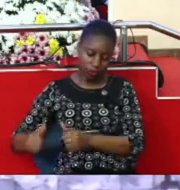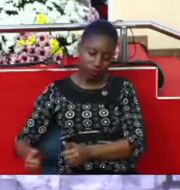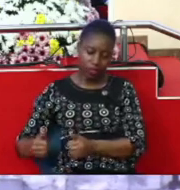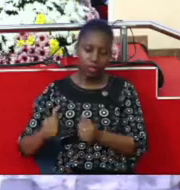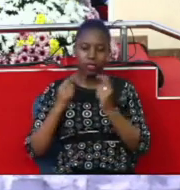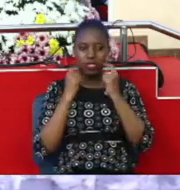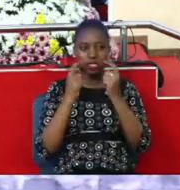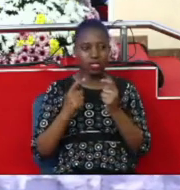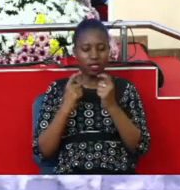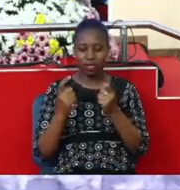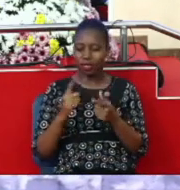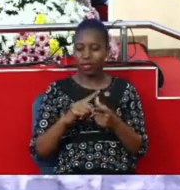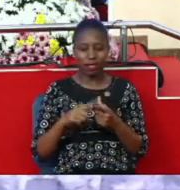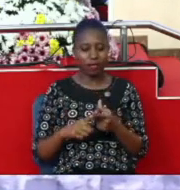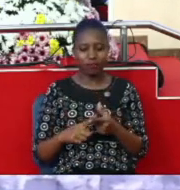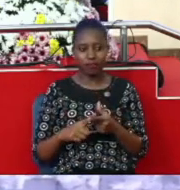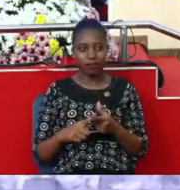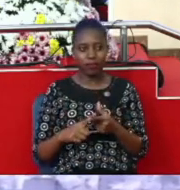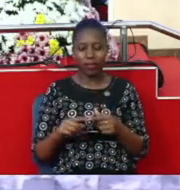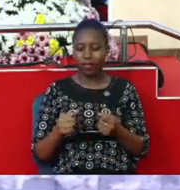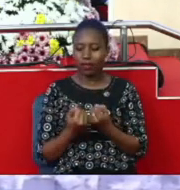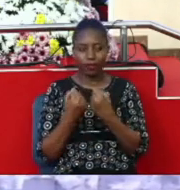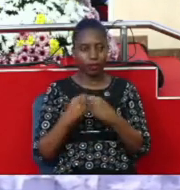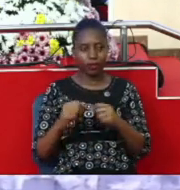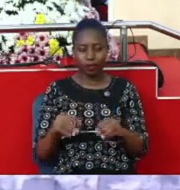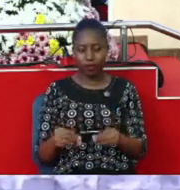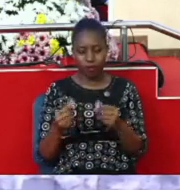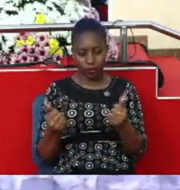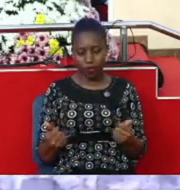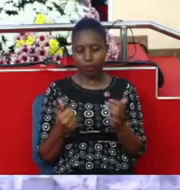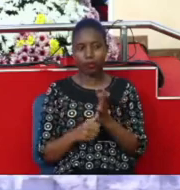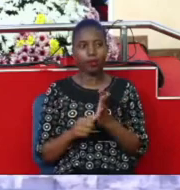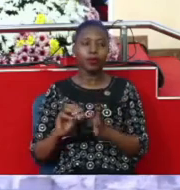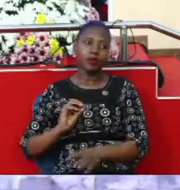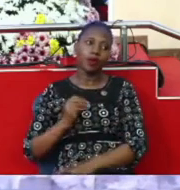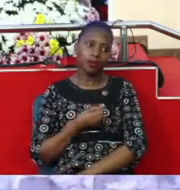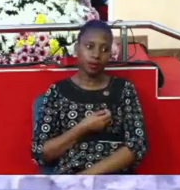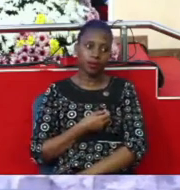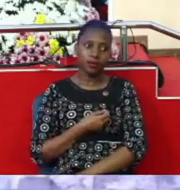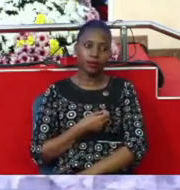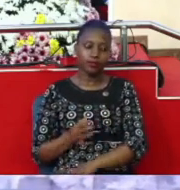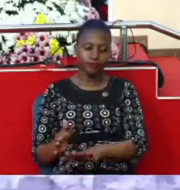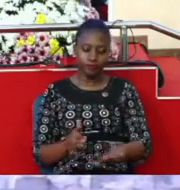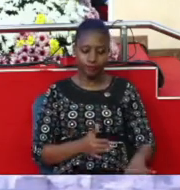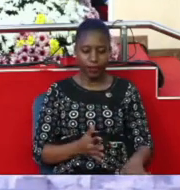before us. Cain is being told by God. There are many things that are